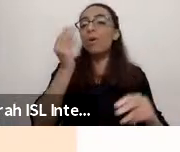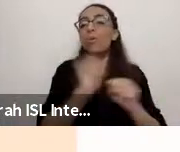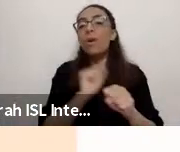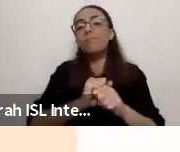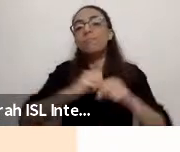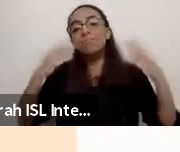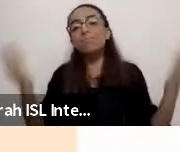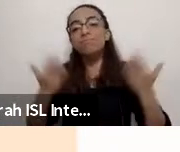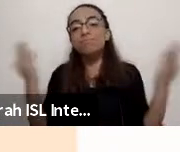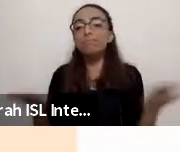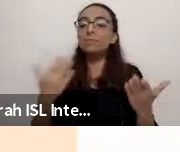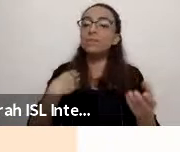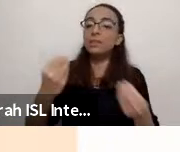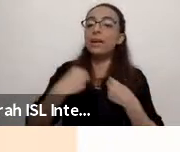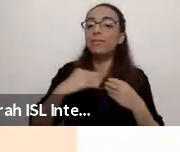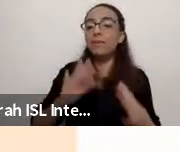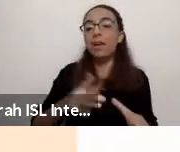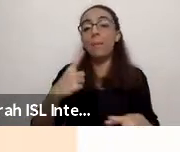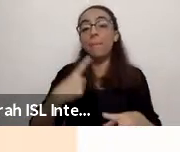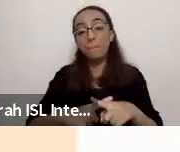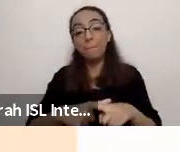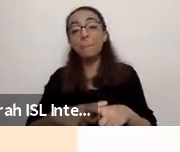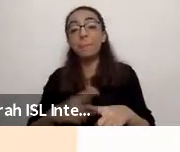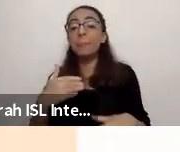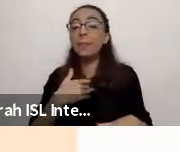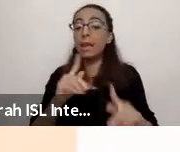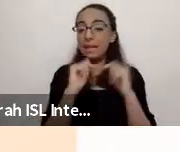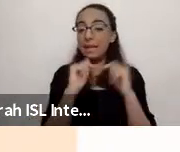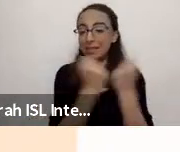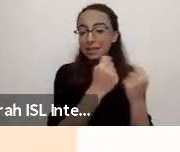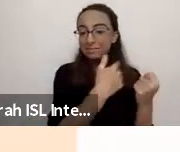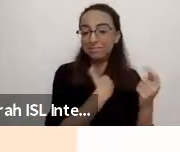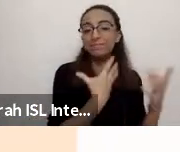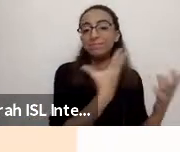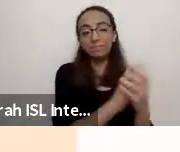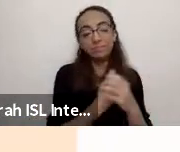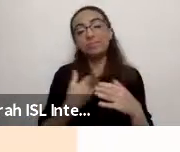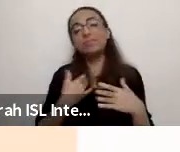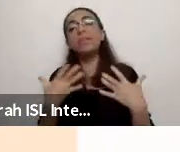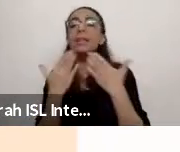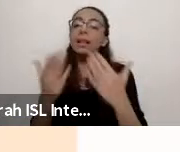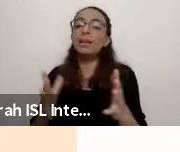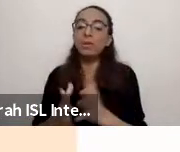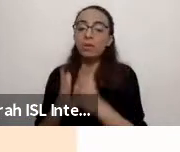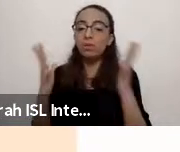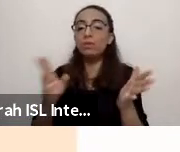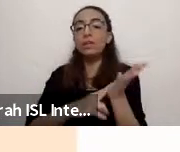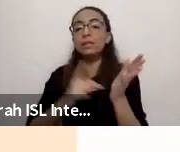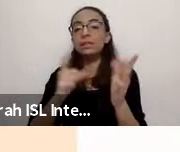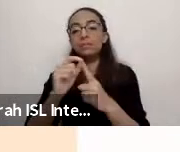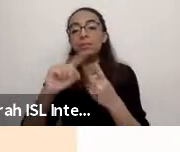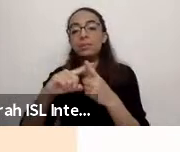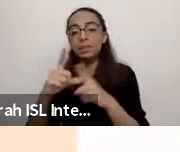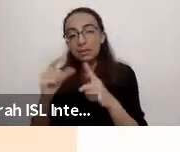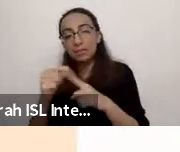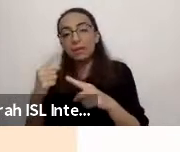us to do better. And I personally, on behalf of my entire team, want to thank again the team of NCPEDP and Mindtree